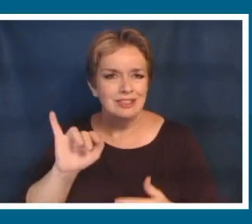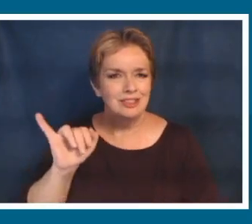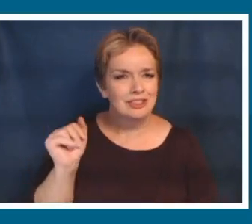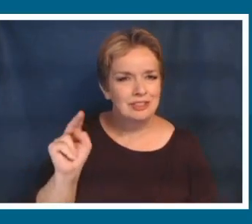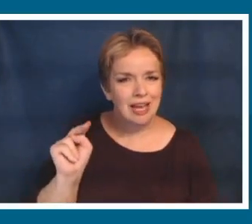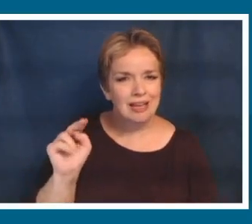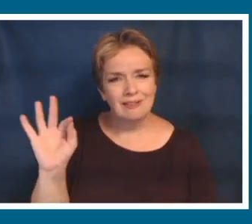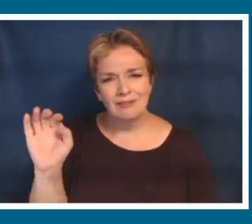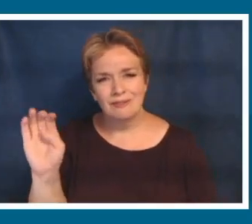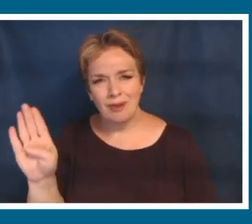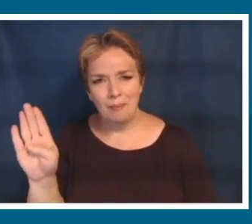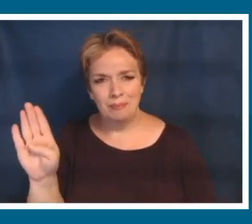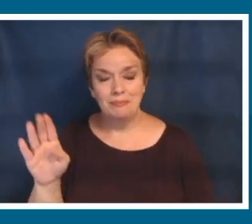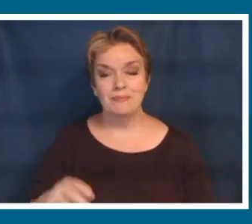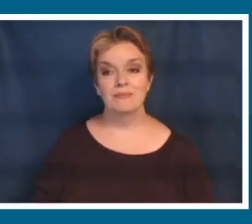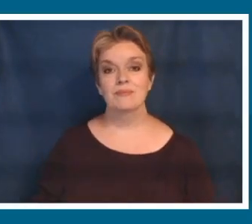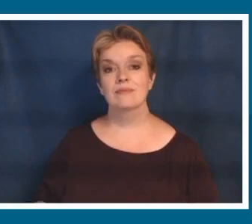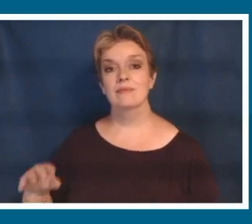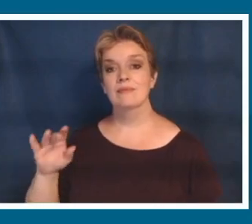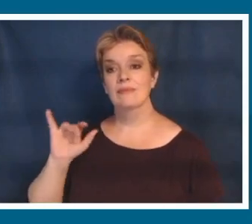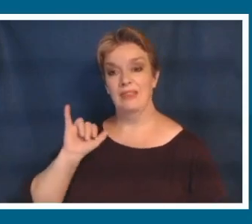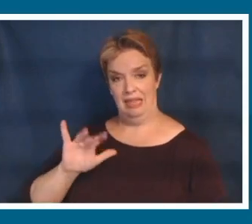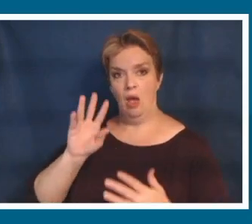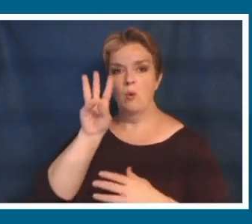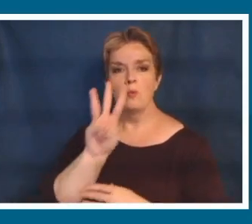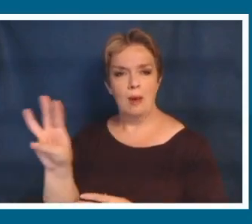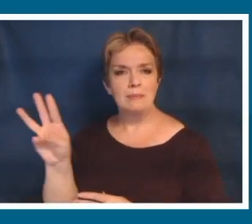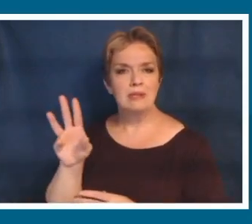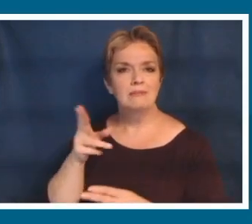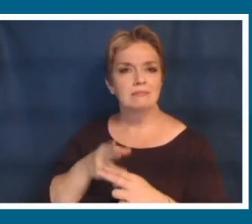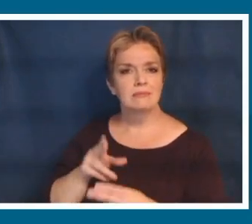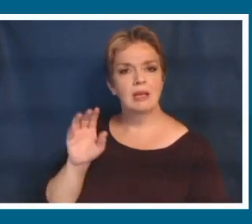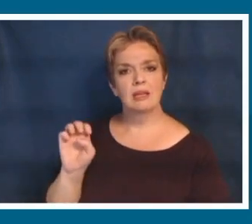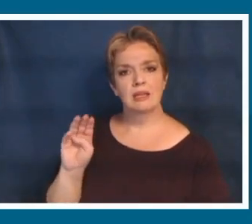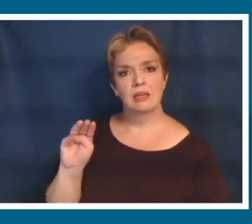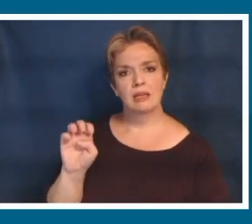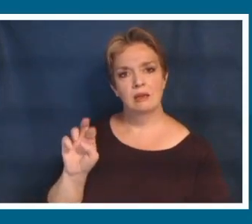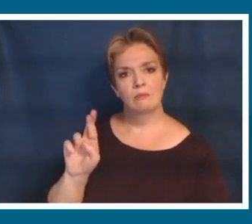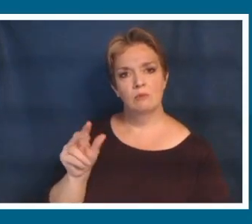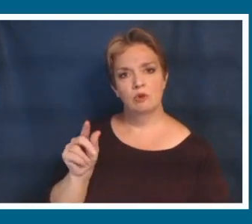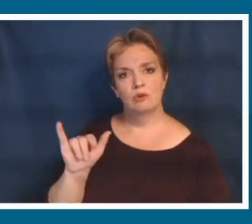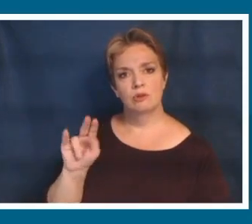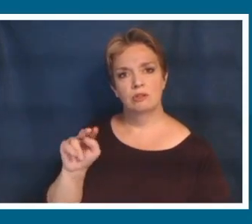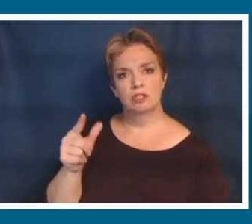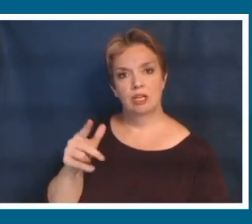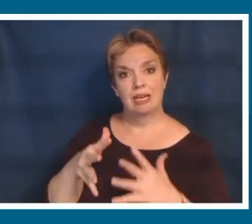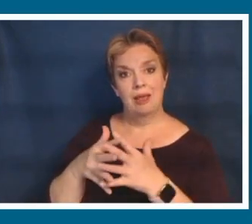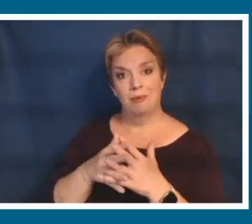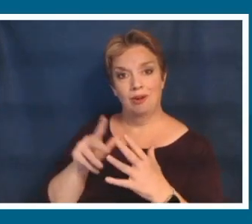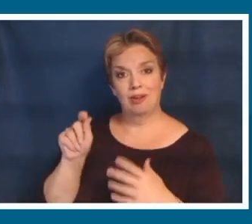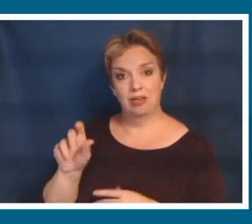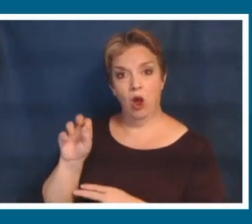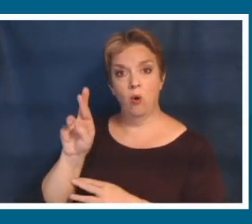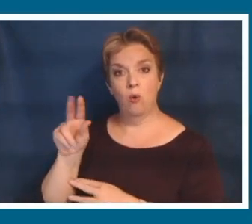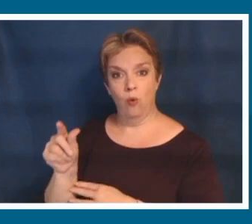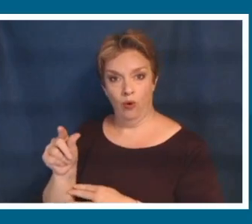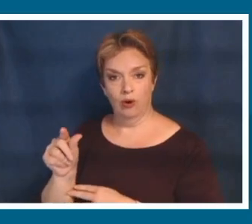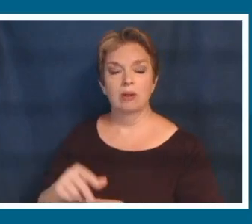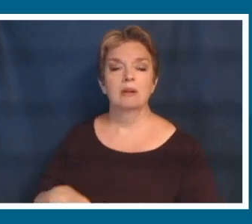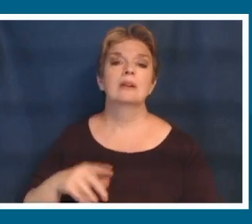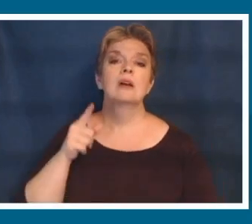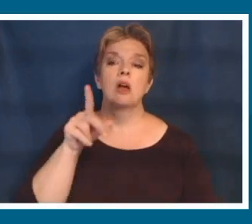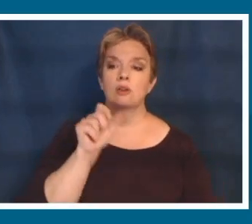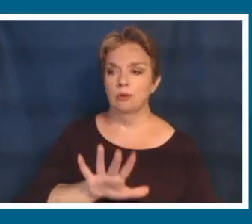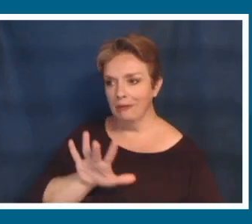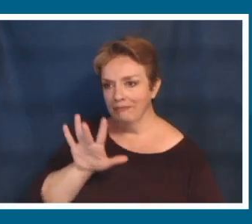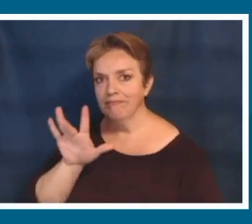emergingamerica.org, you can get links to the curriculum as we produce it, as well as to recordings of professional development events